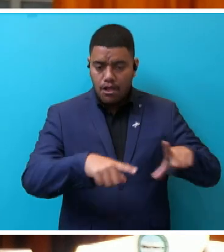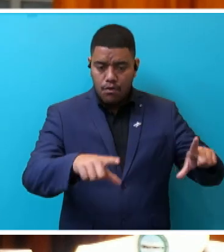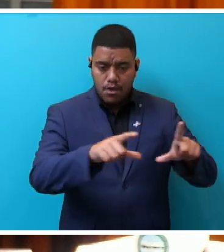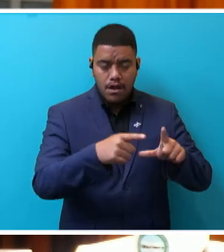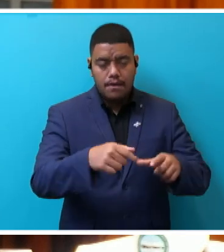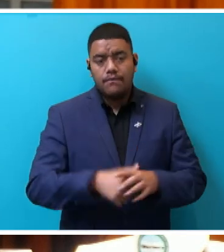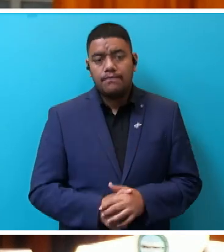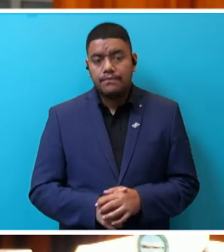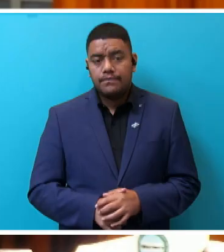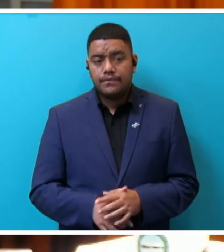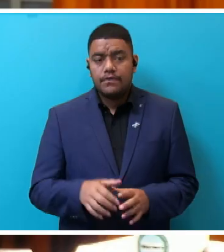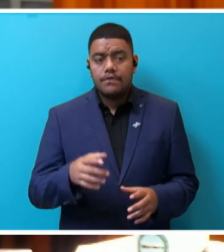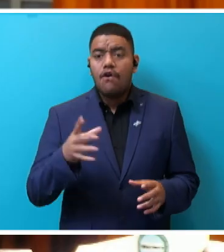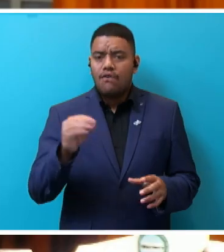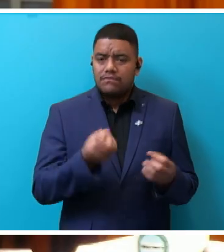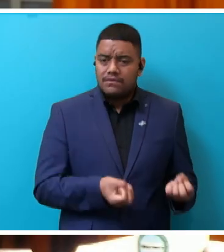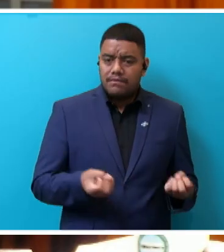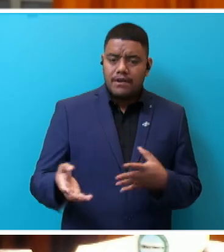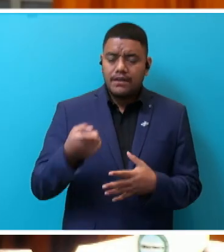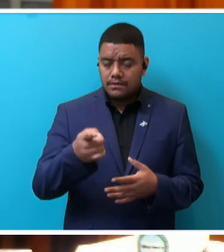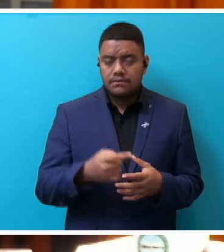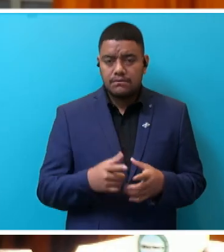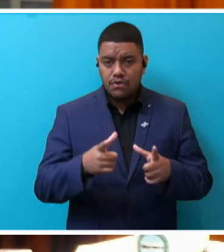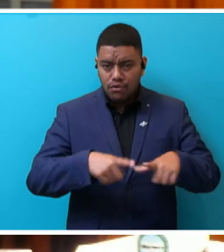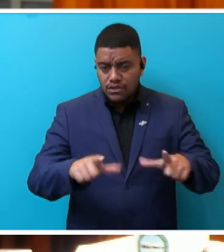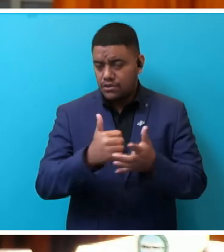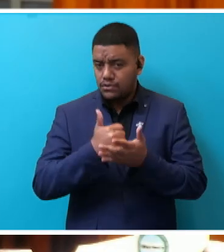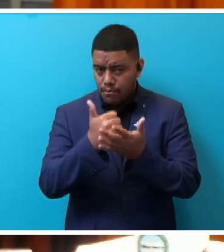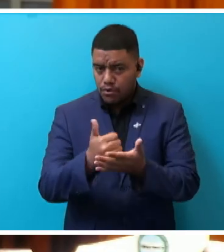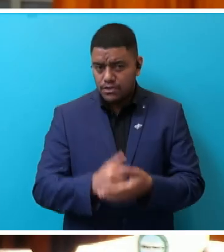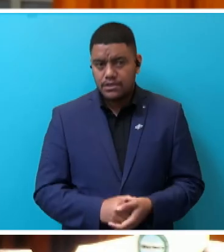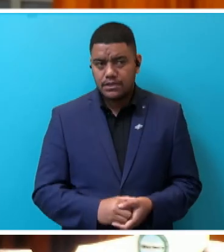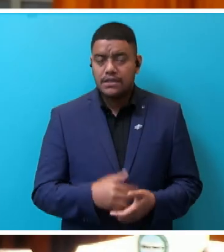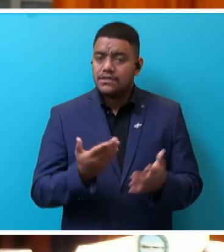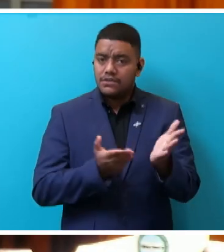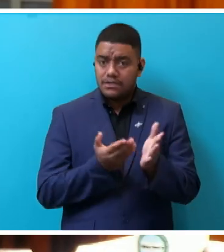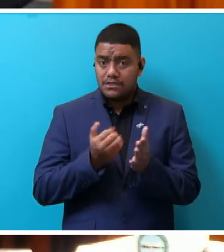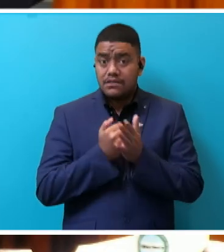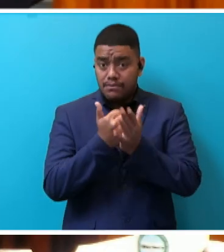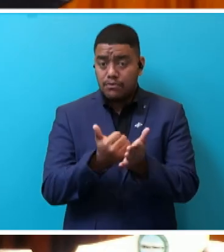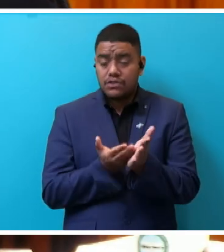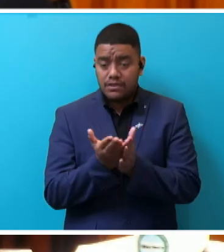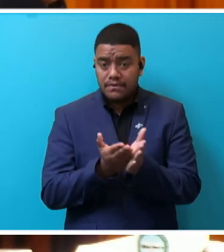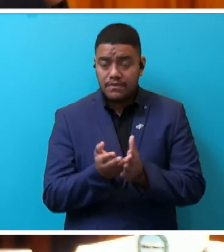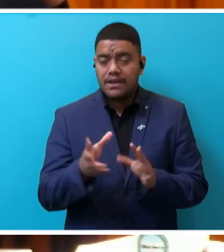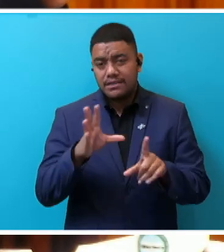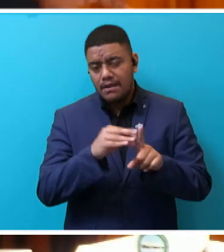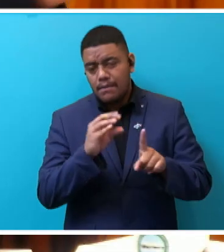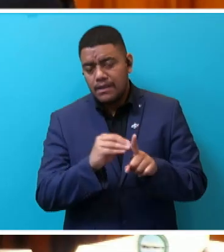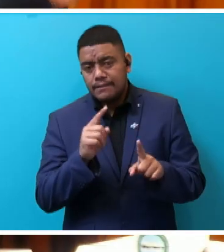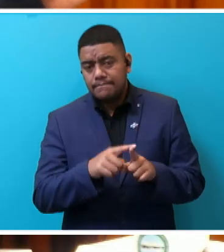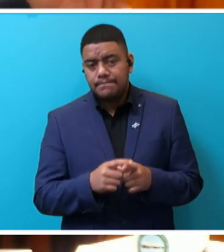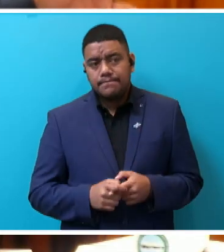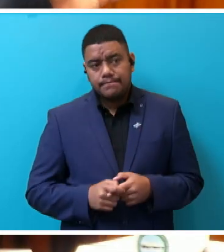population, of supplying that logistical support services that, say, for example, is